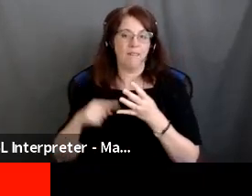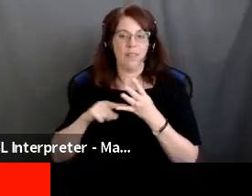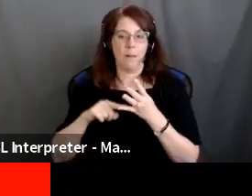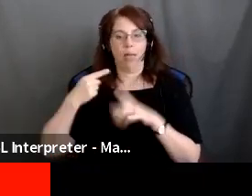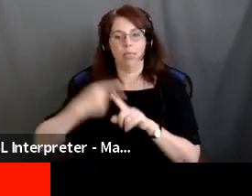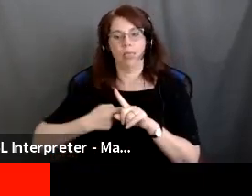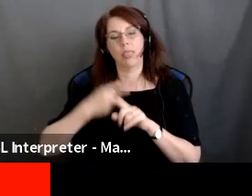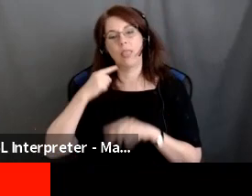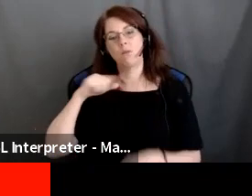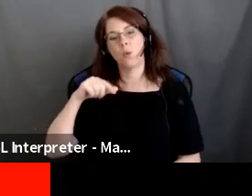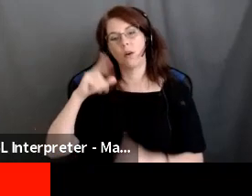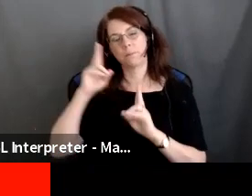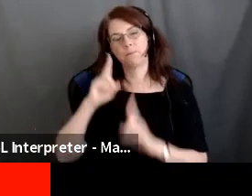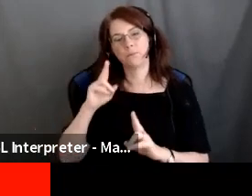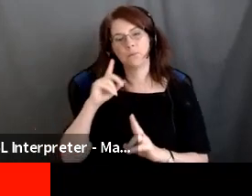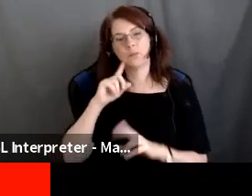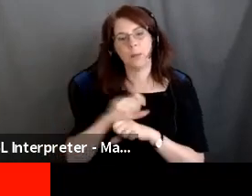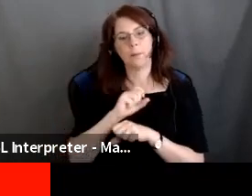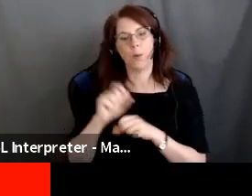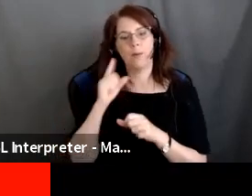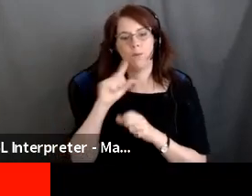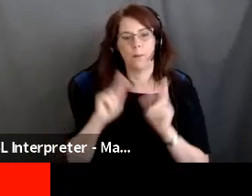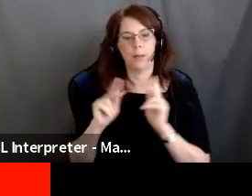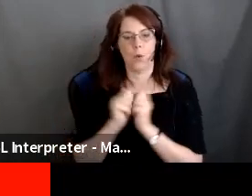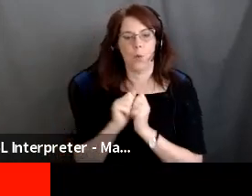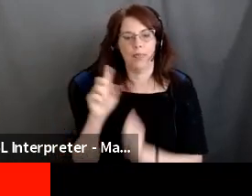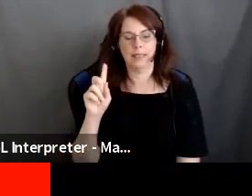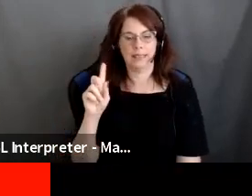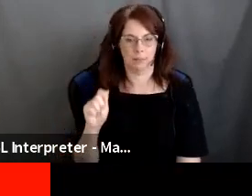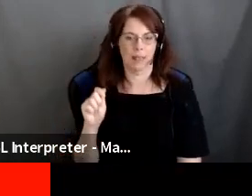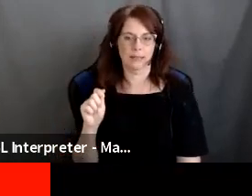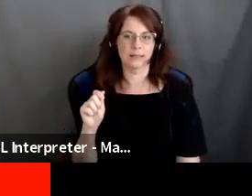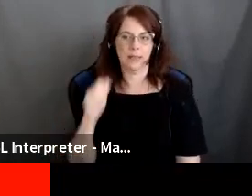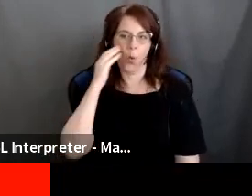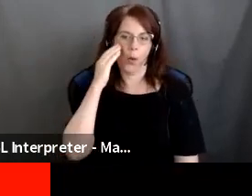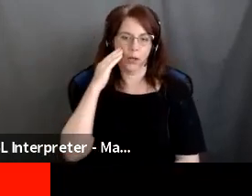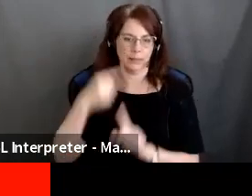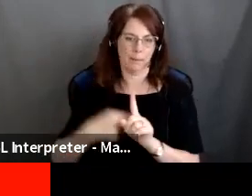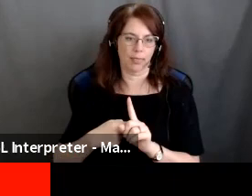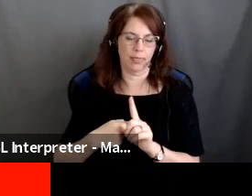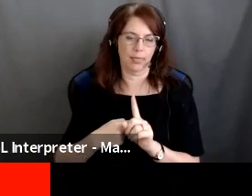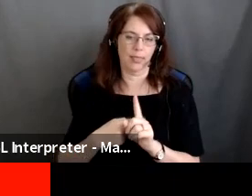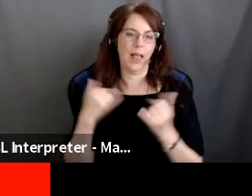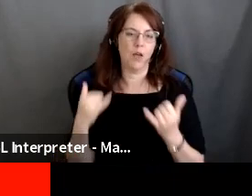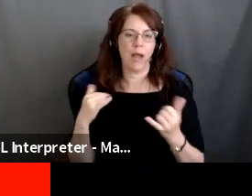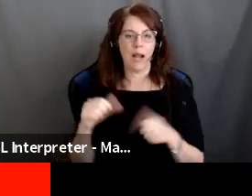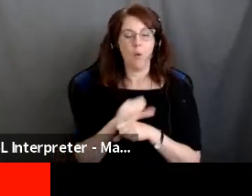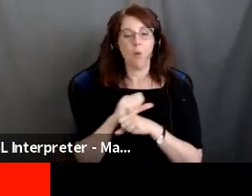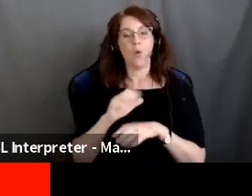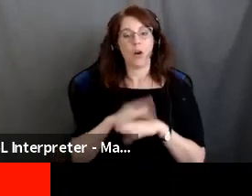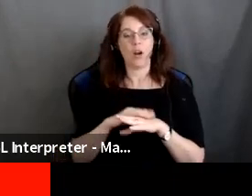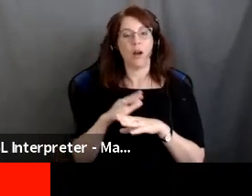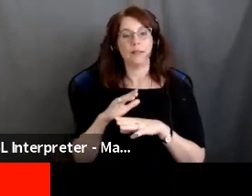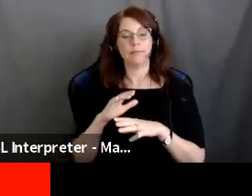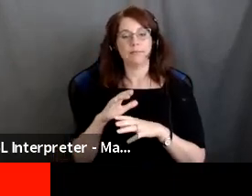disabilities or employment for people with disabilities awareness month. And right now we're working on getting our